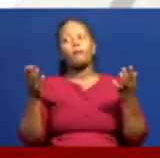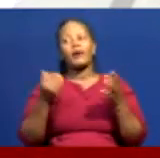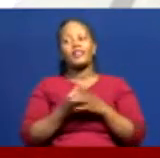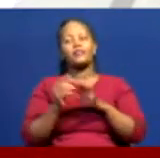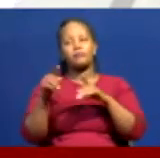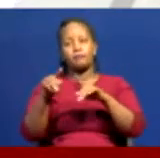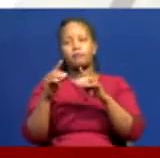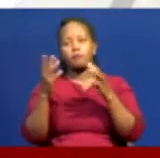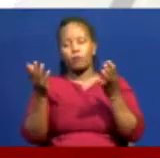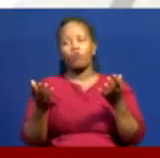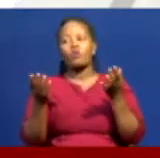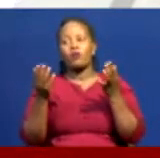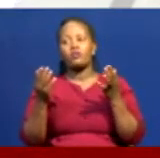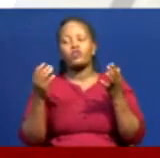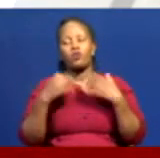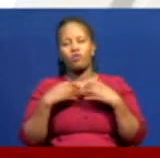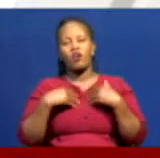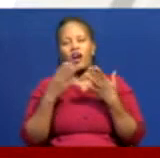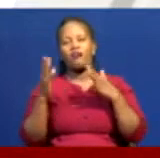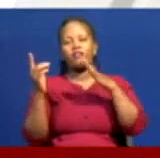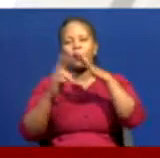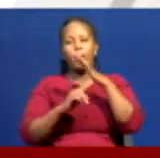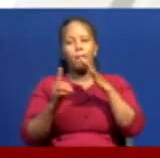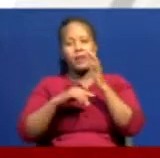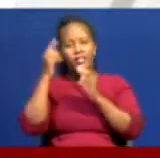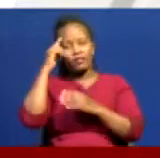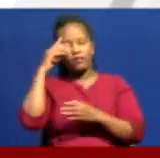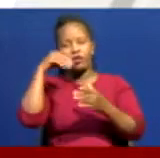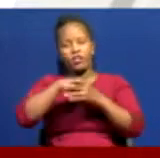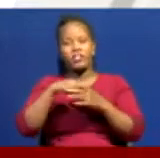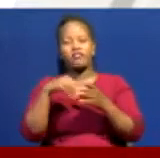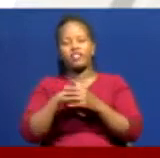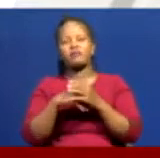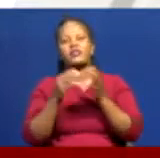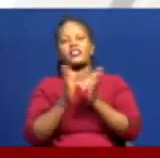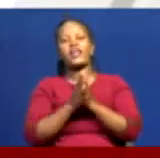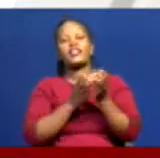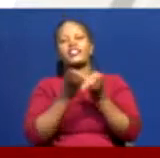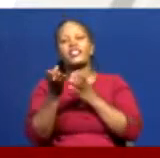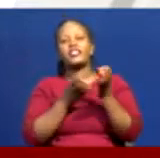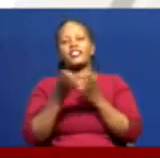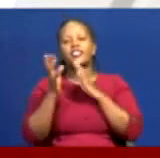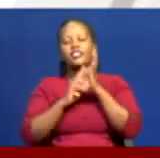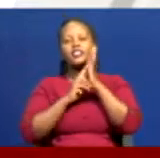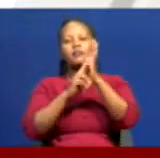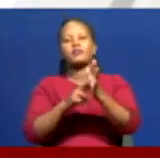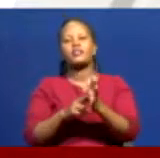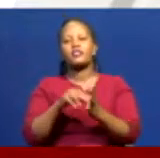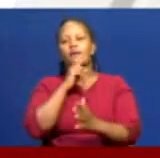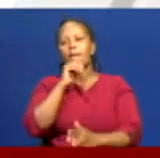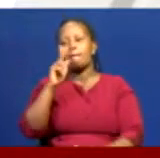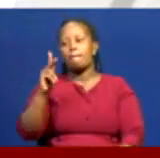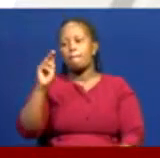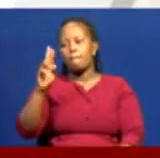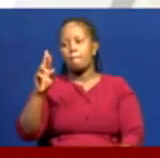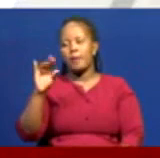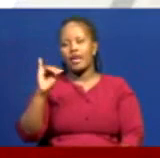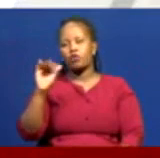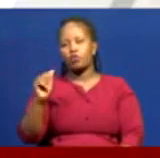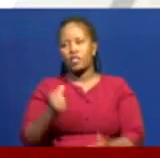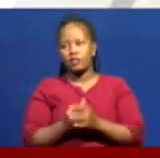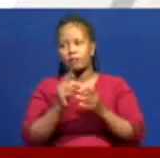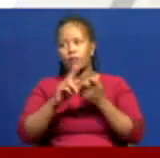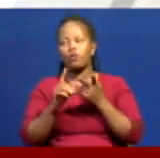is the substantive minister for investment and trade, replacing Moses Kuria. We also have the Honorable